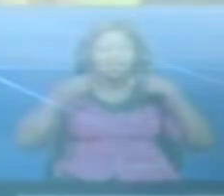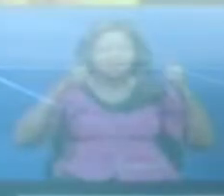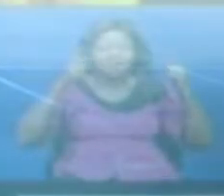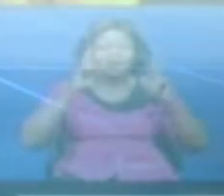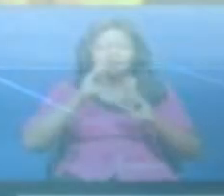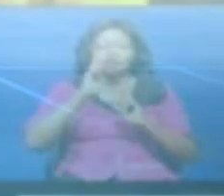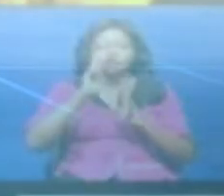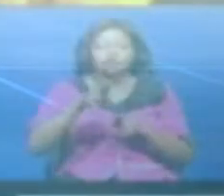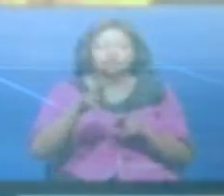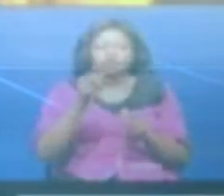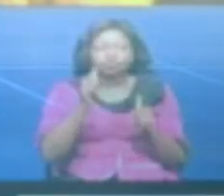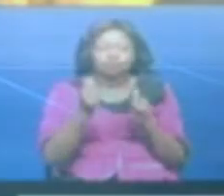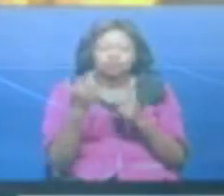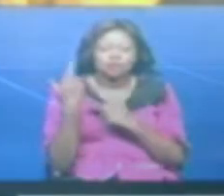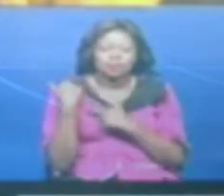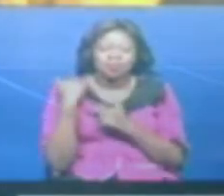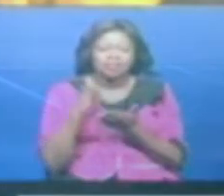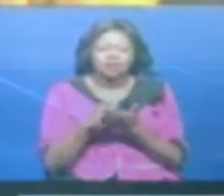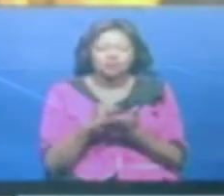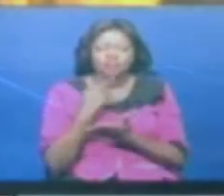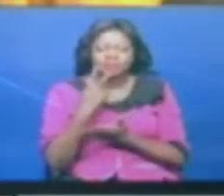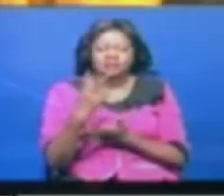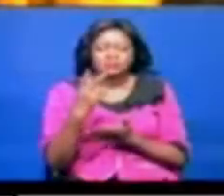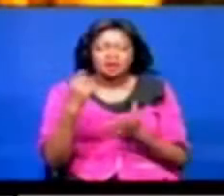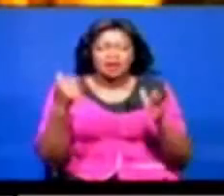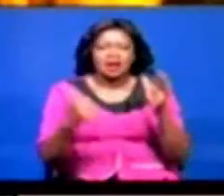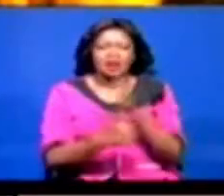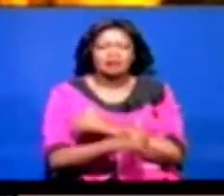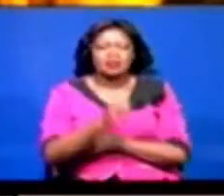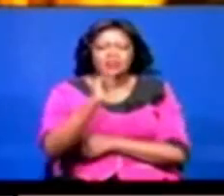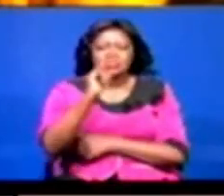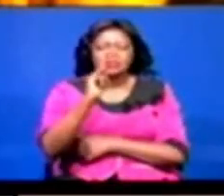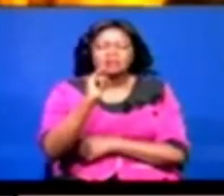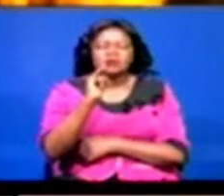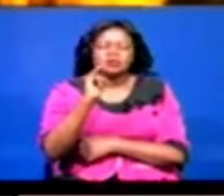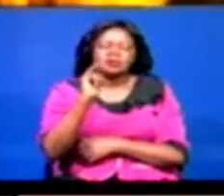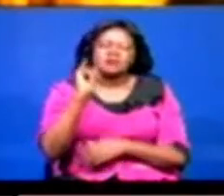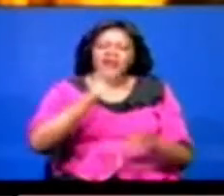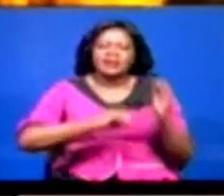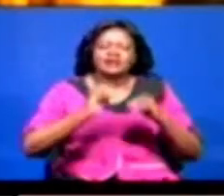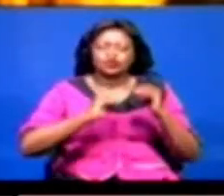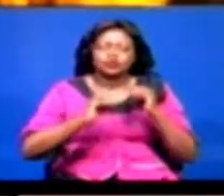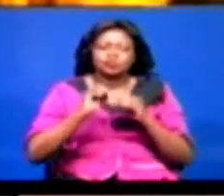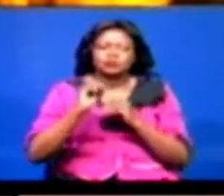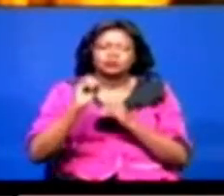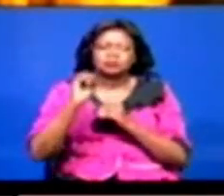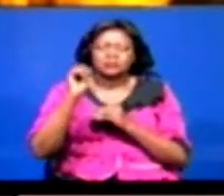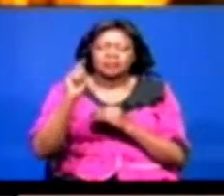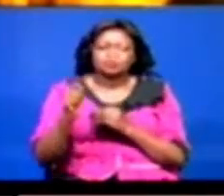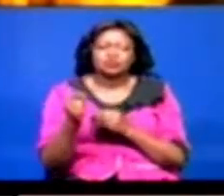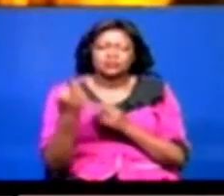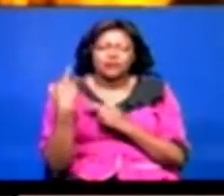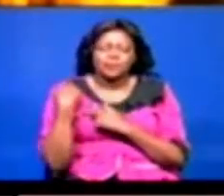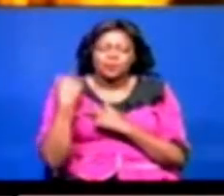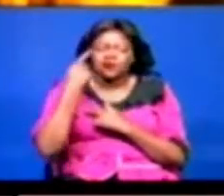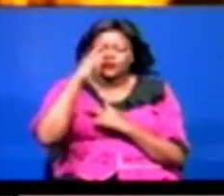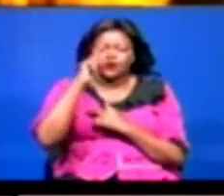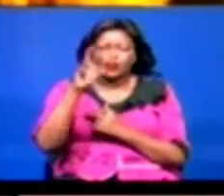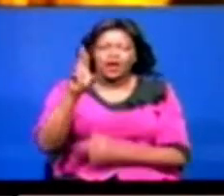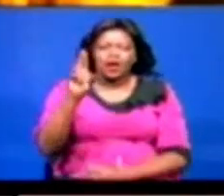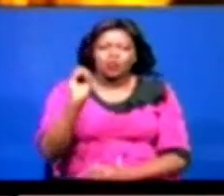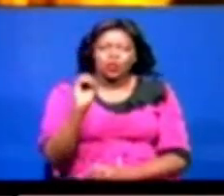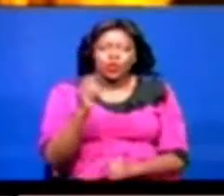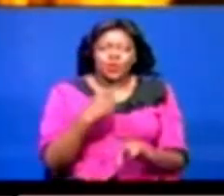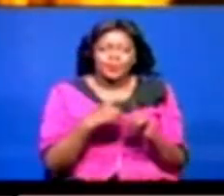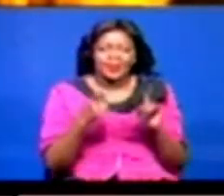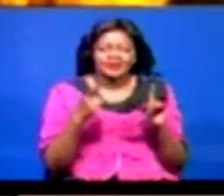which is a role that you'll find under the under the Elections Act, is a role reserved for a returning officer. But just to lay